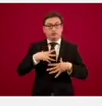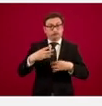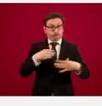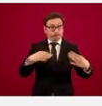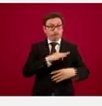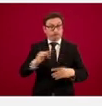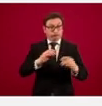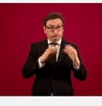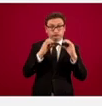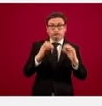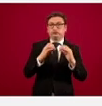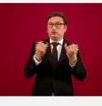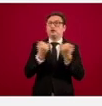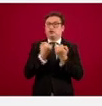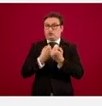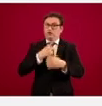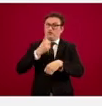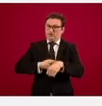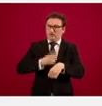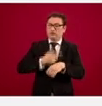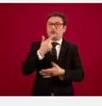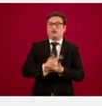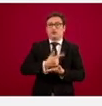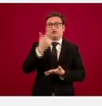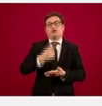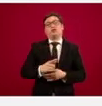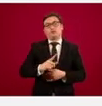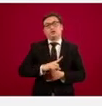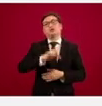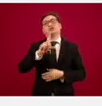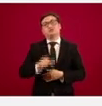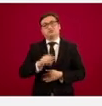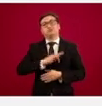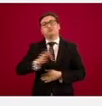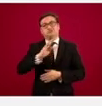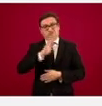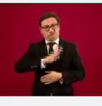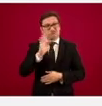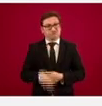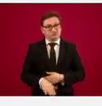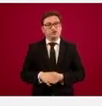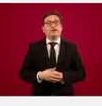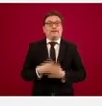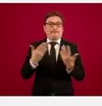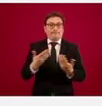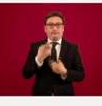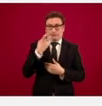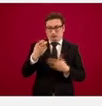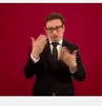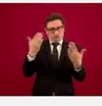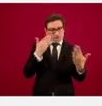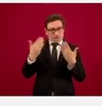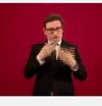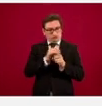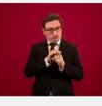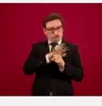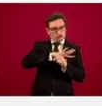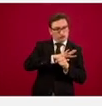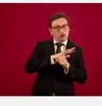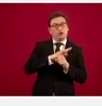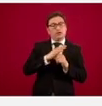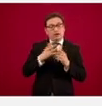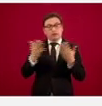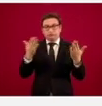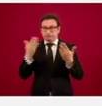COVID-19 positivity percentage. Remember, influenza is also an epidemic disease, and it